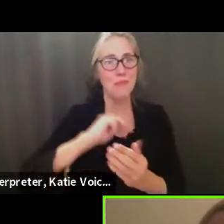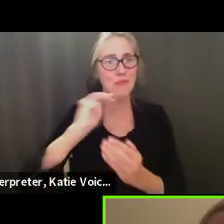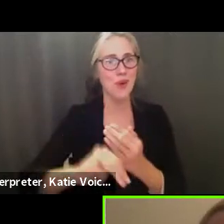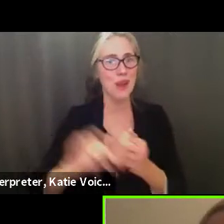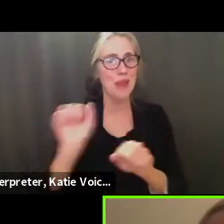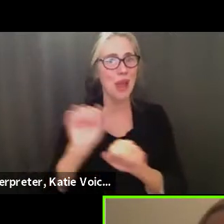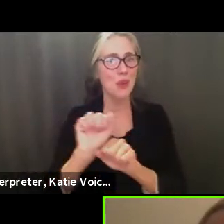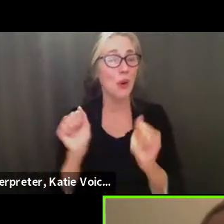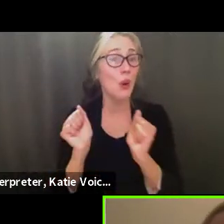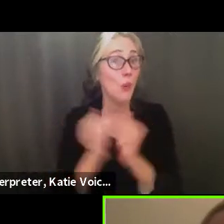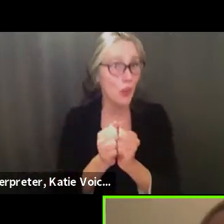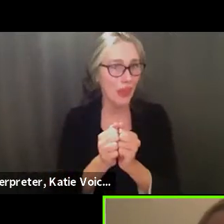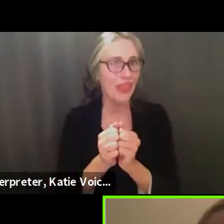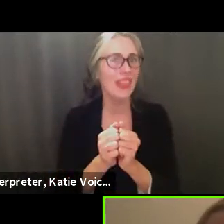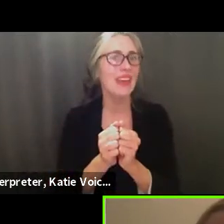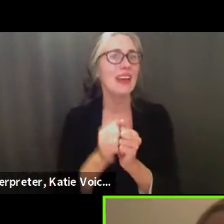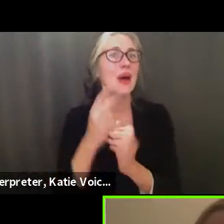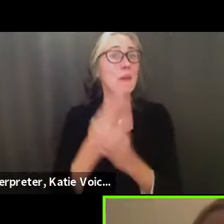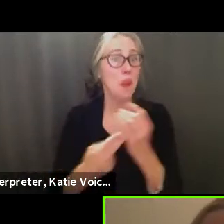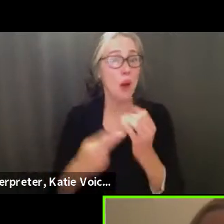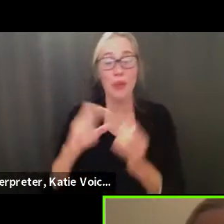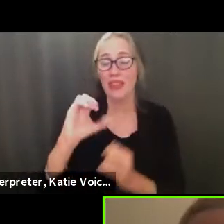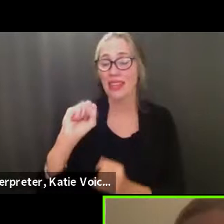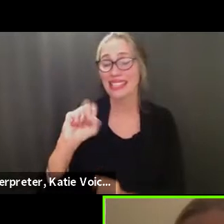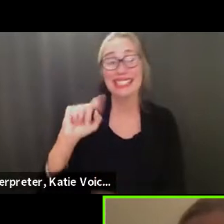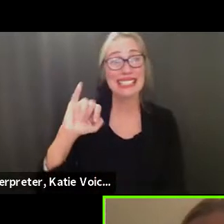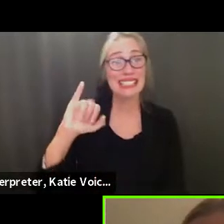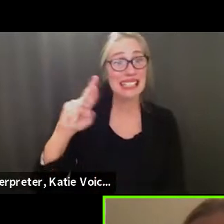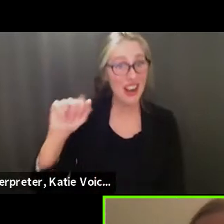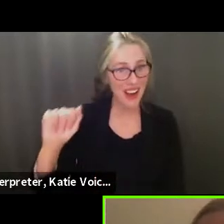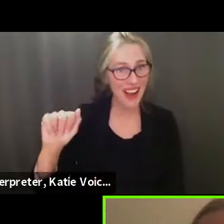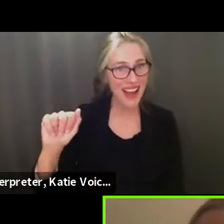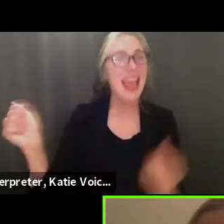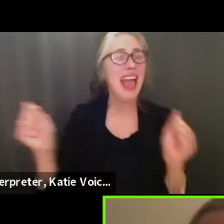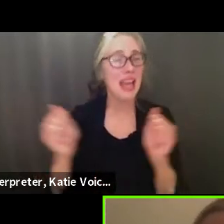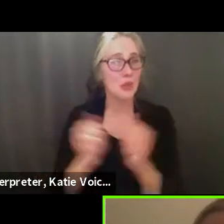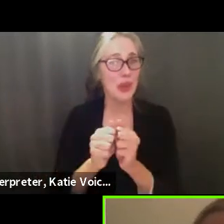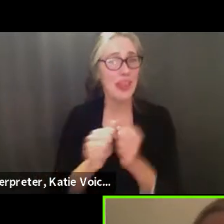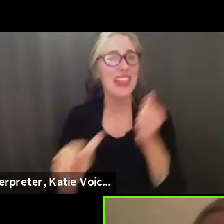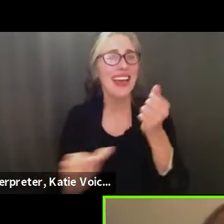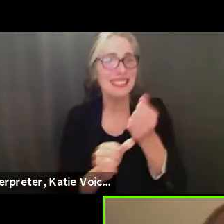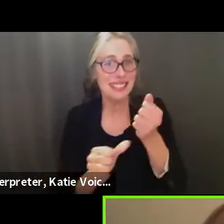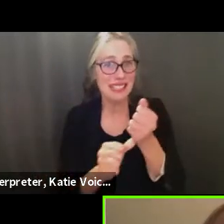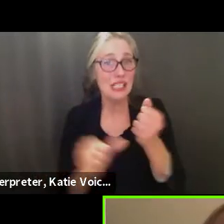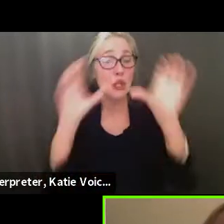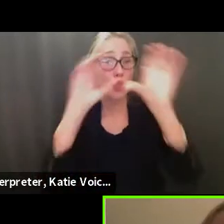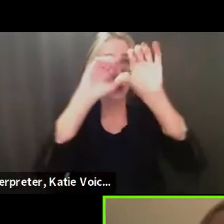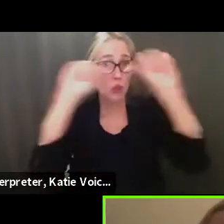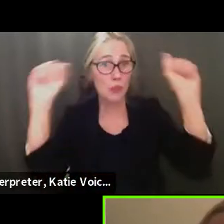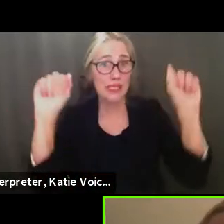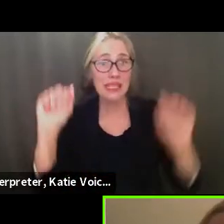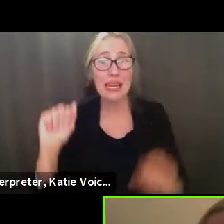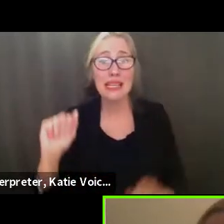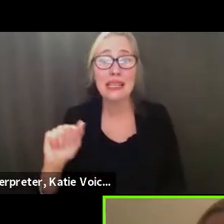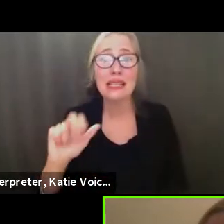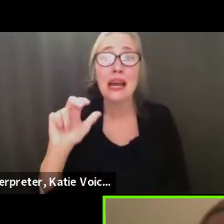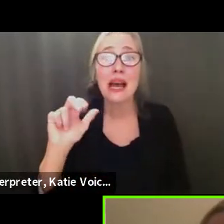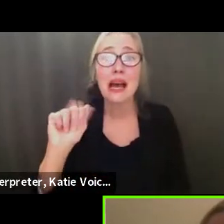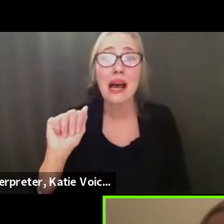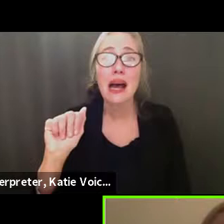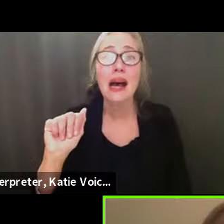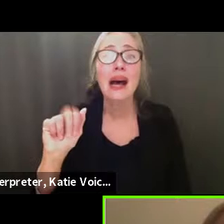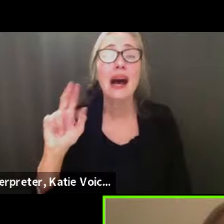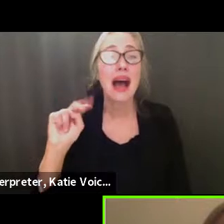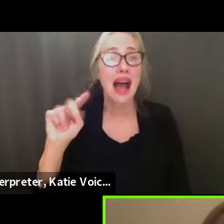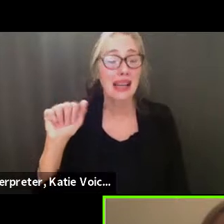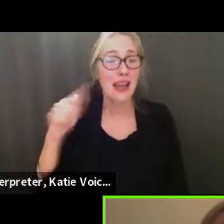working closely with both Sierra and with Assistant Superintendent Ana Escobedo as principals at the sites to